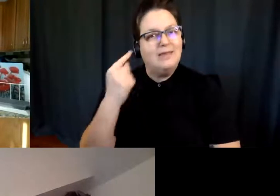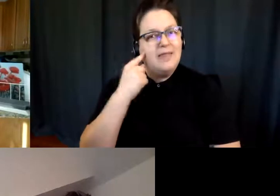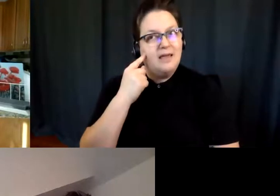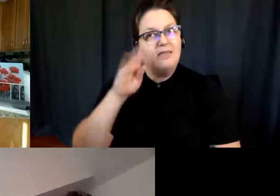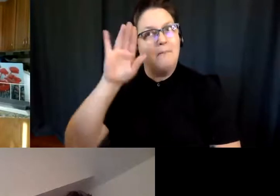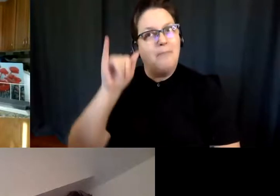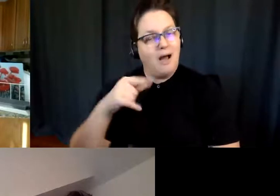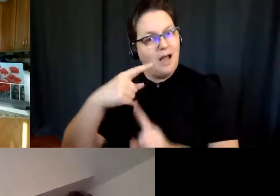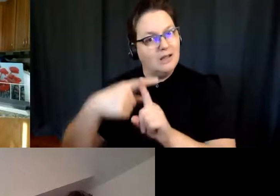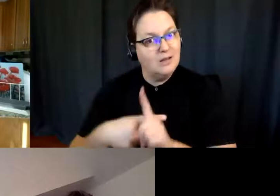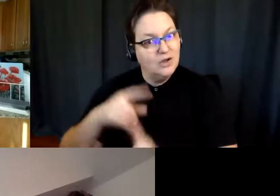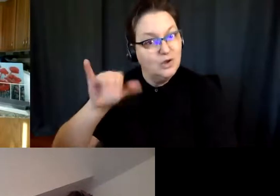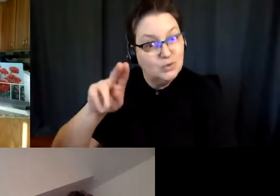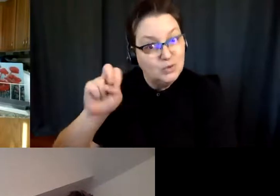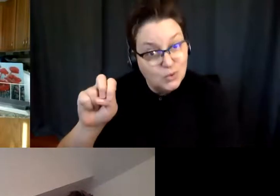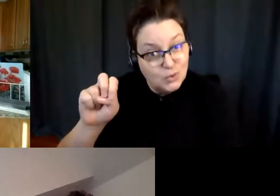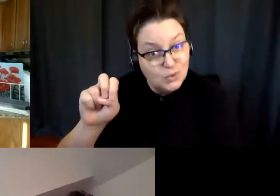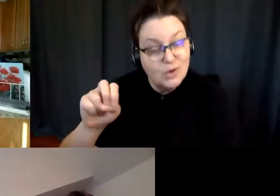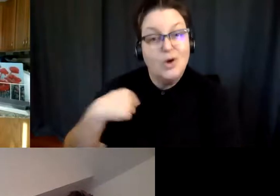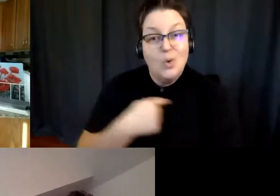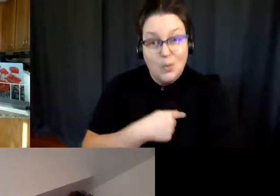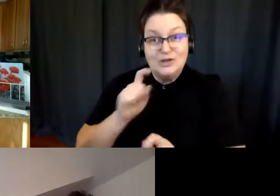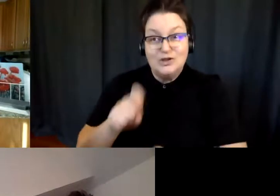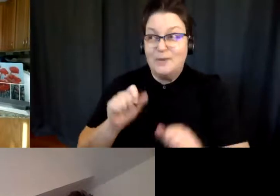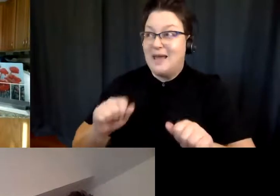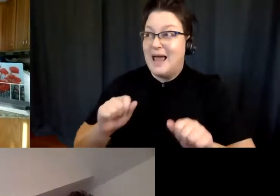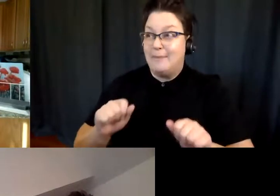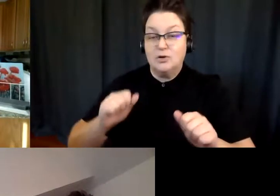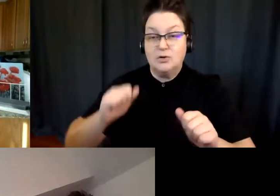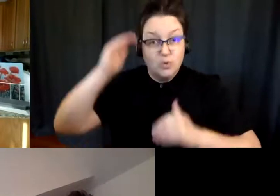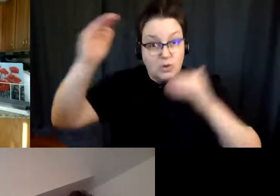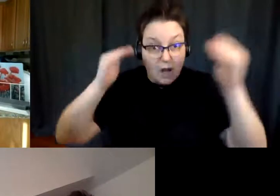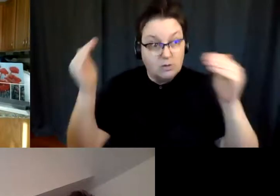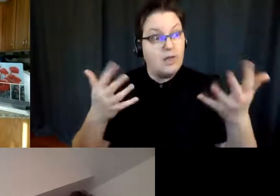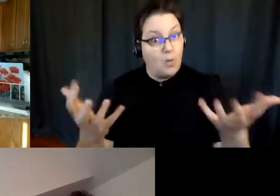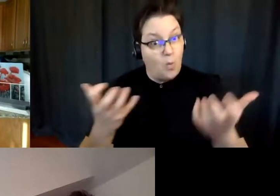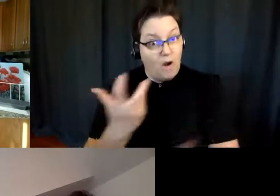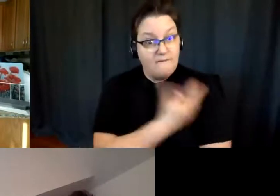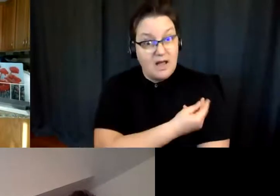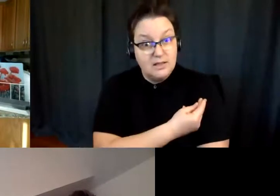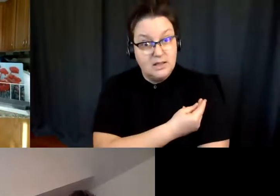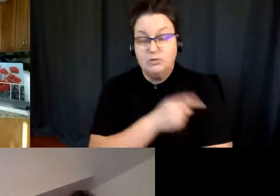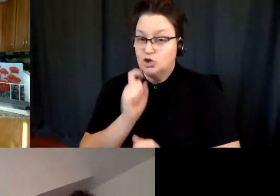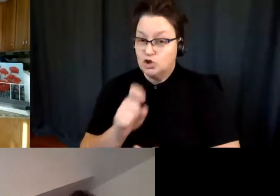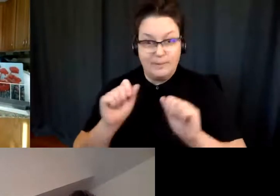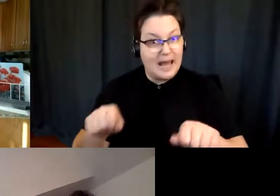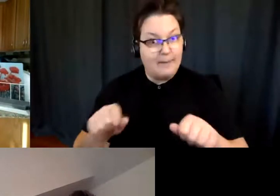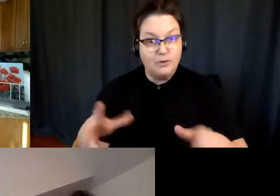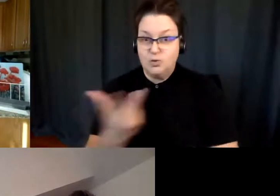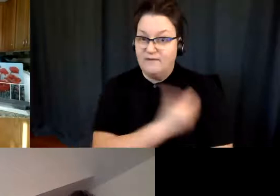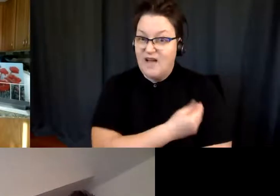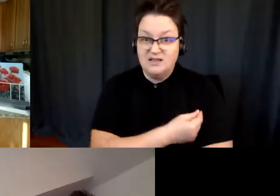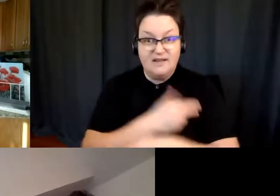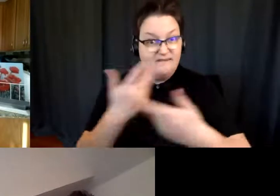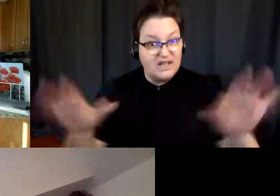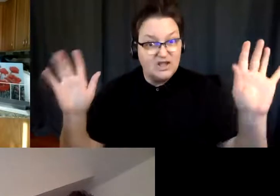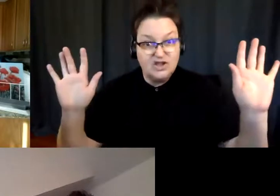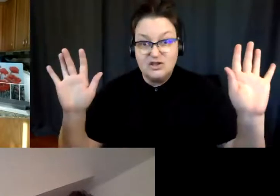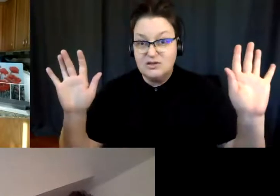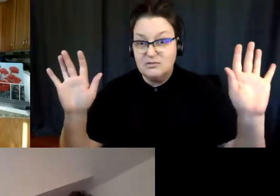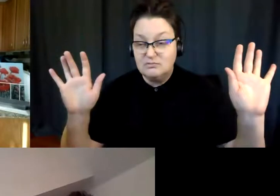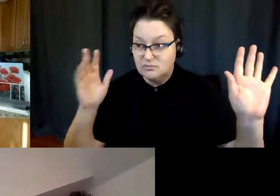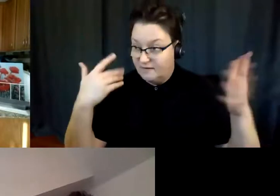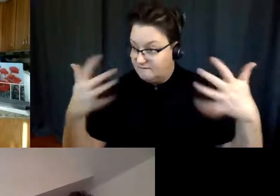June, we should be able to get all adults that want a vaccine vaccinated. And that